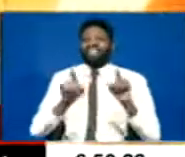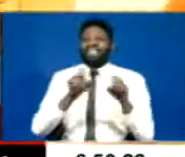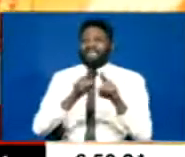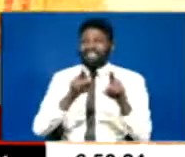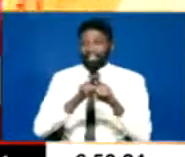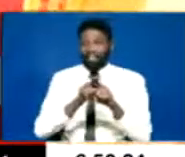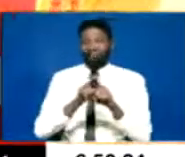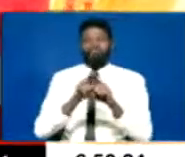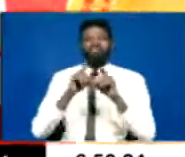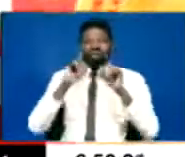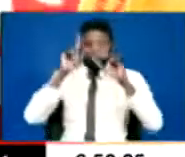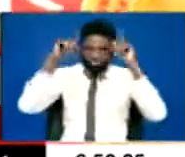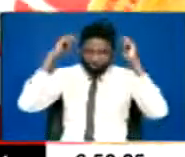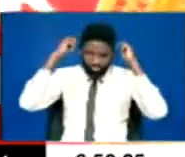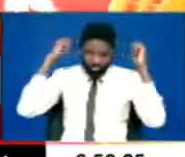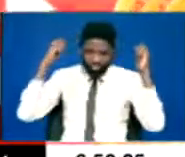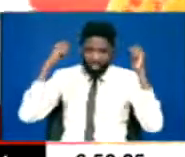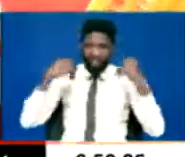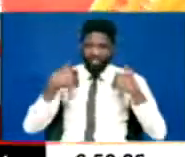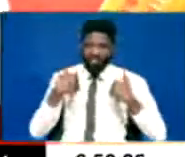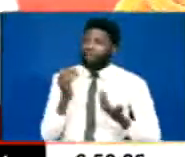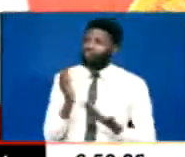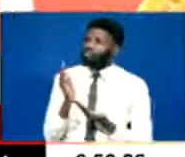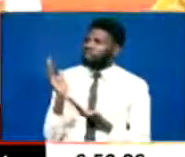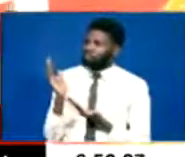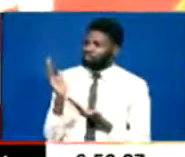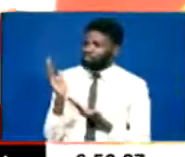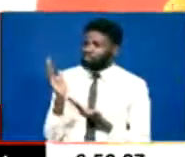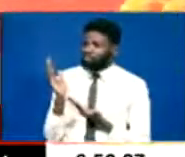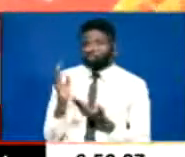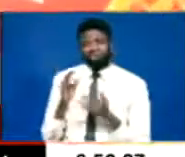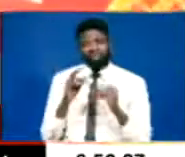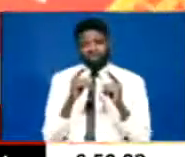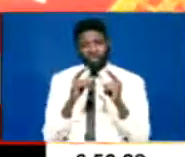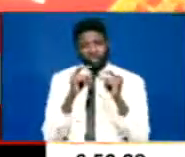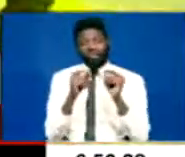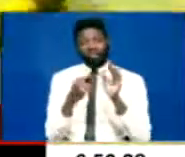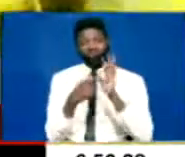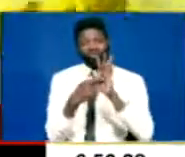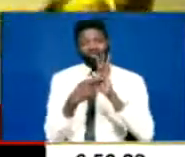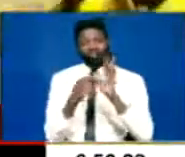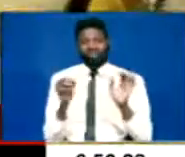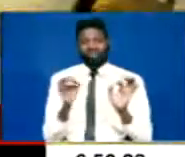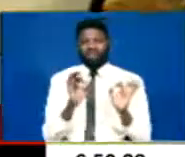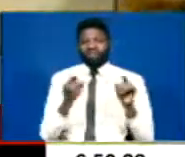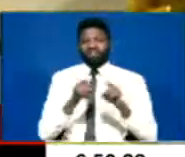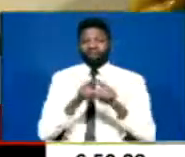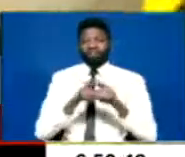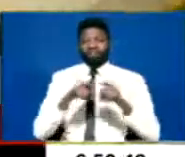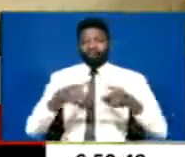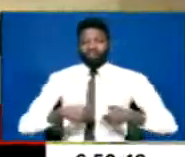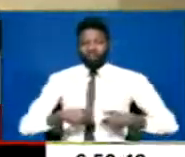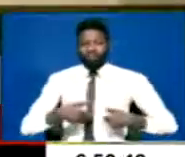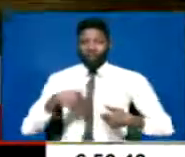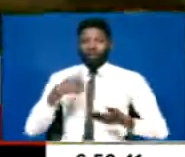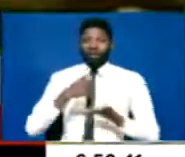which is a headgear that he says brings freshness and youthfulness to him.